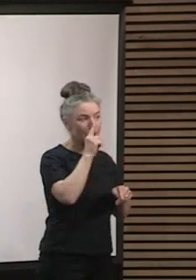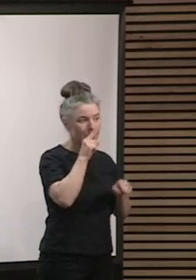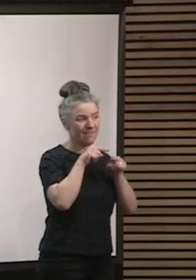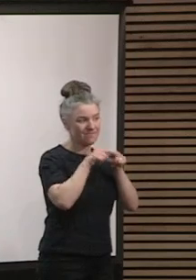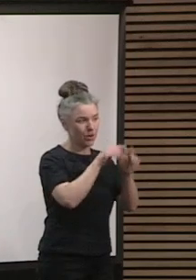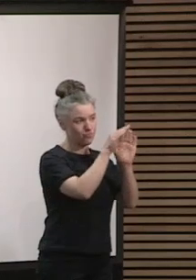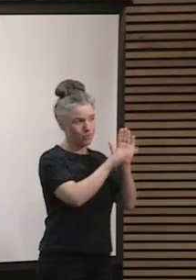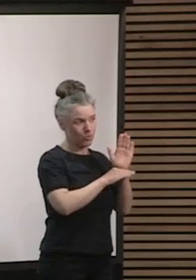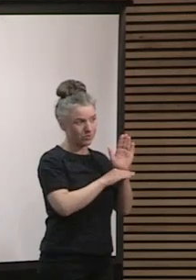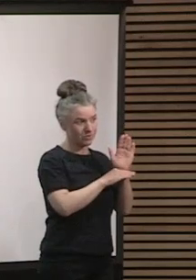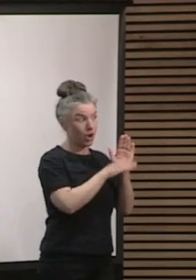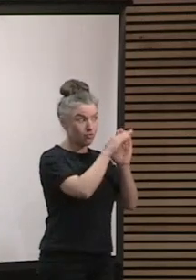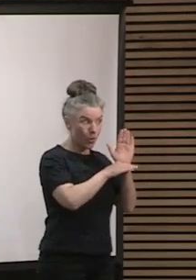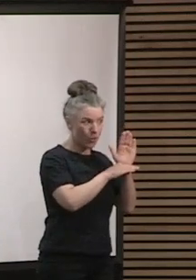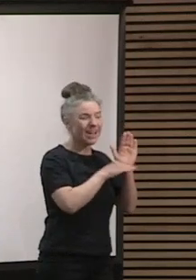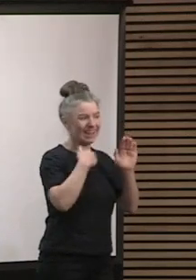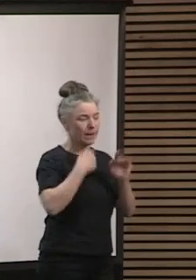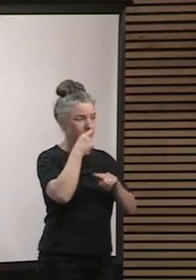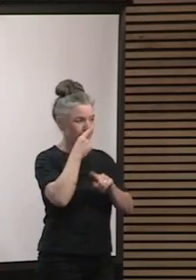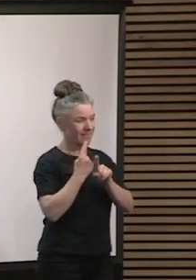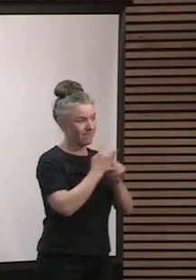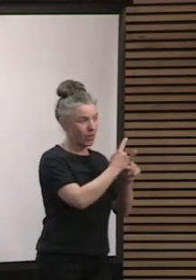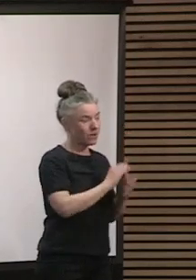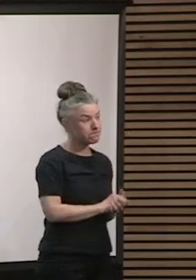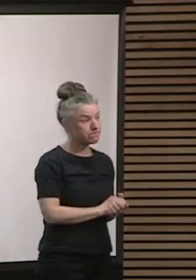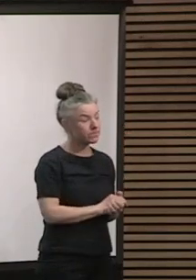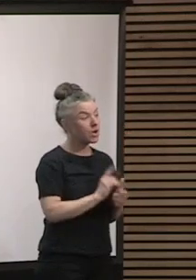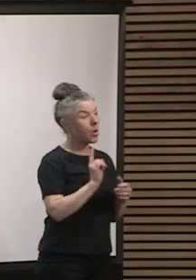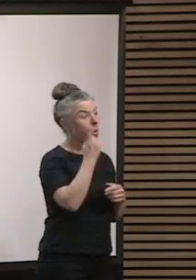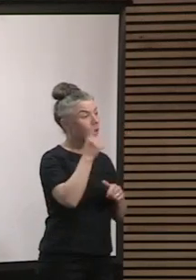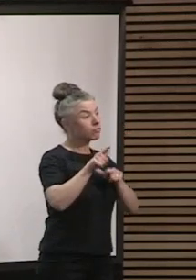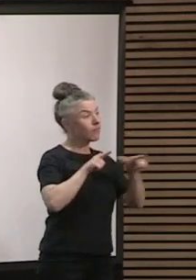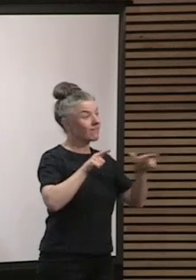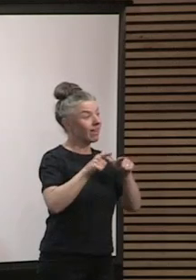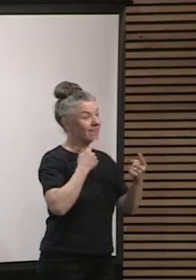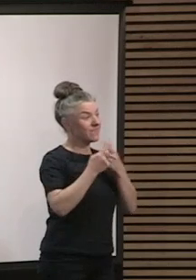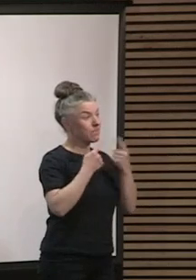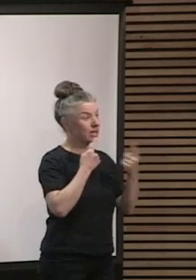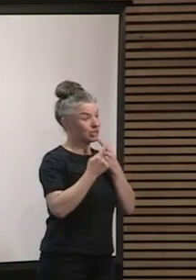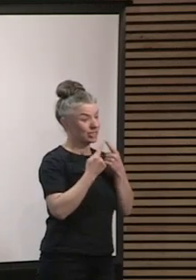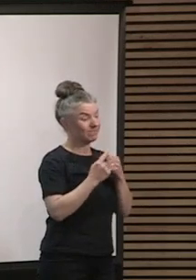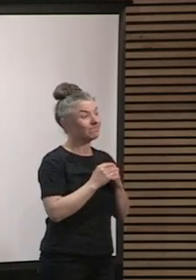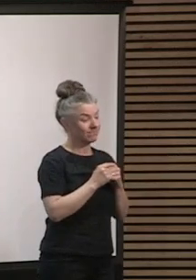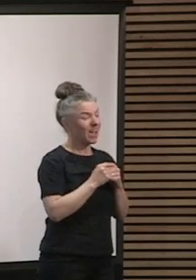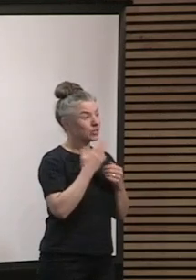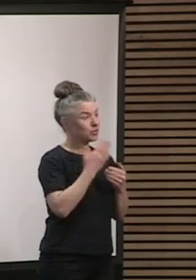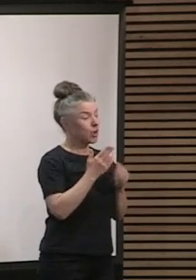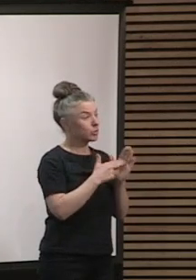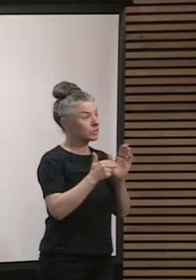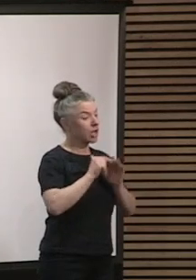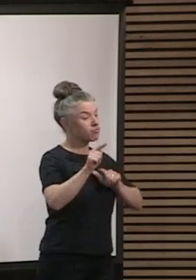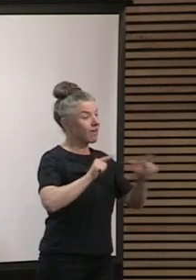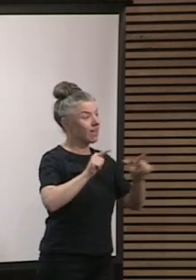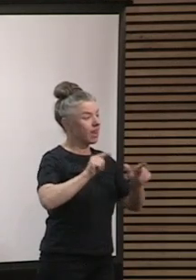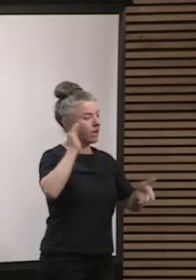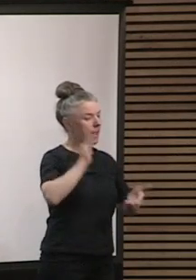those restrictions. Auckland travel data yesterday, the first full day of level 3, shows a 60% reduction in